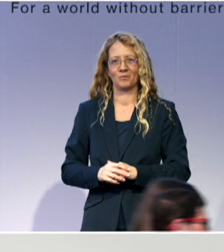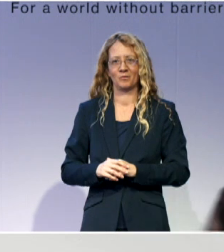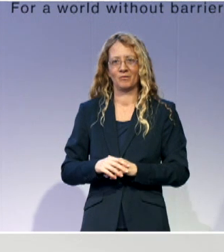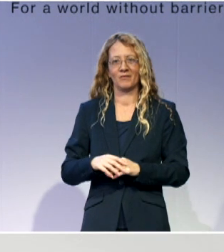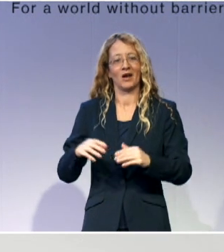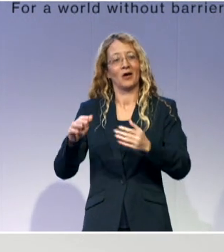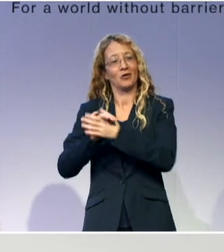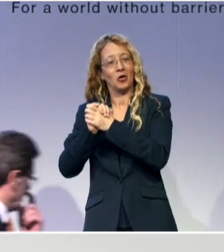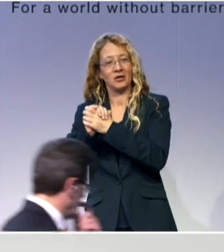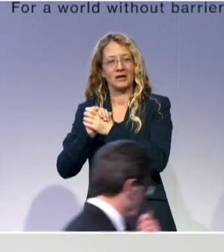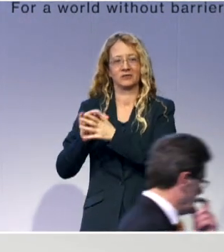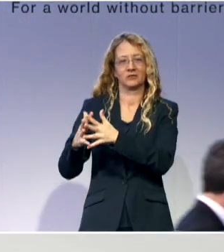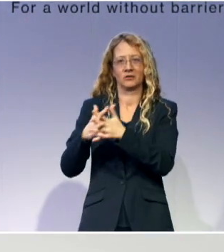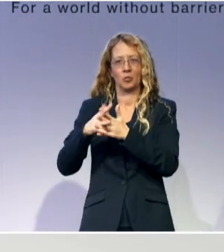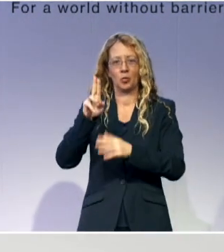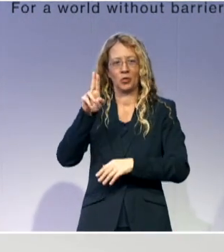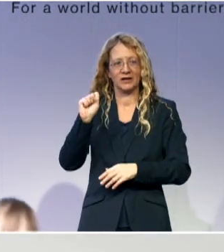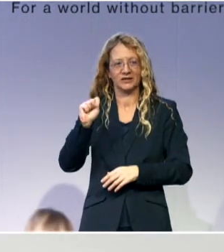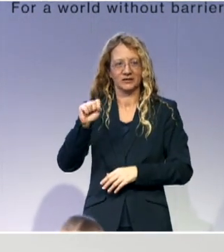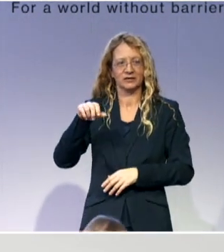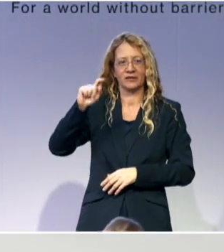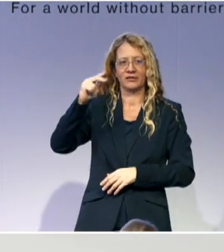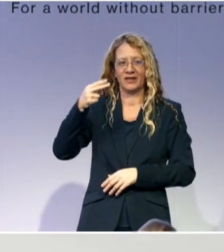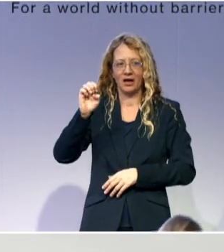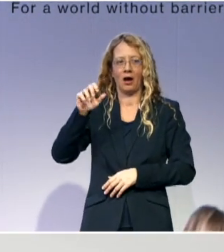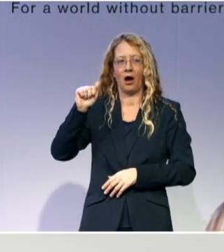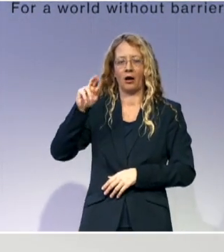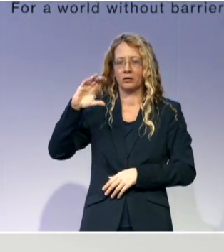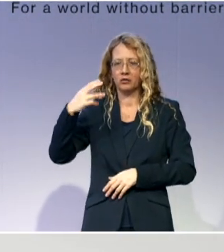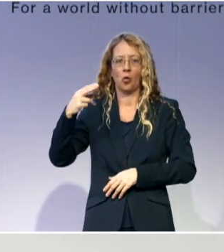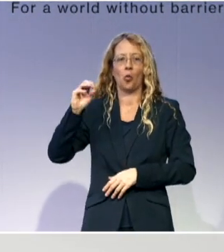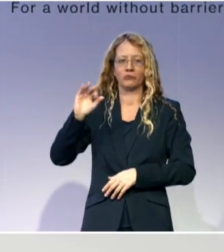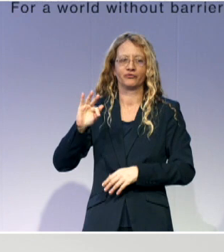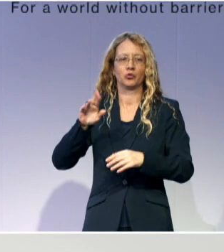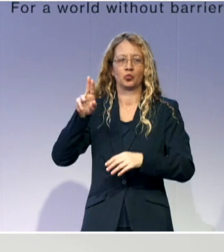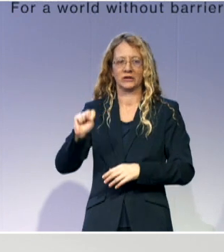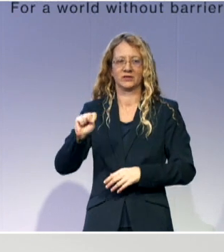Congratulations to the ARC of the United States and the National Center on Criminal Justice and